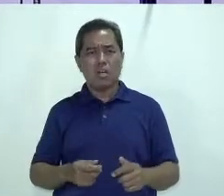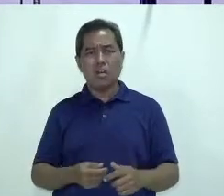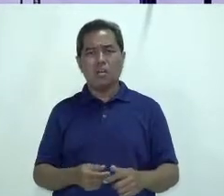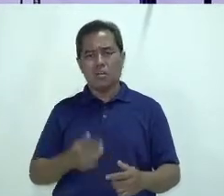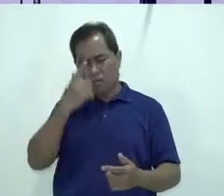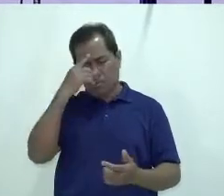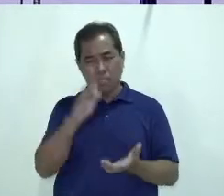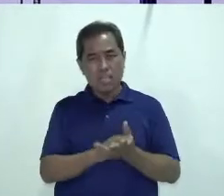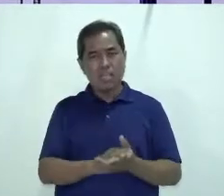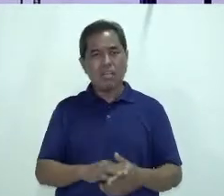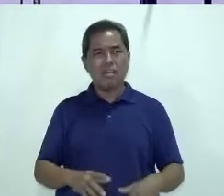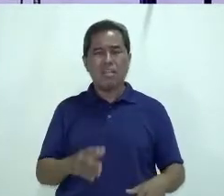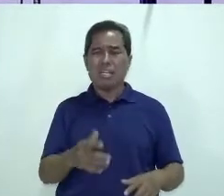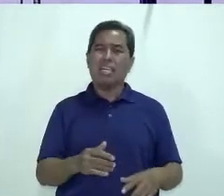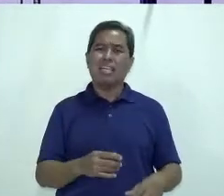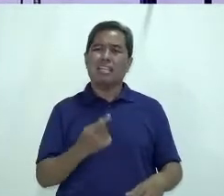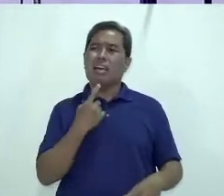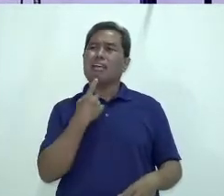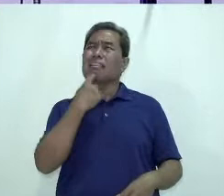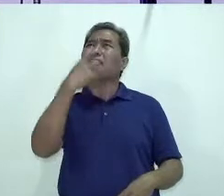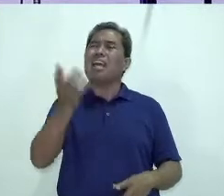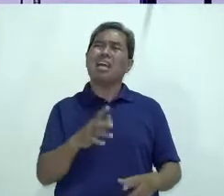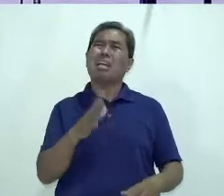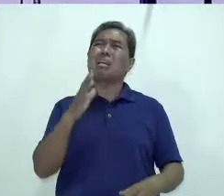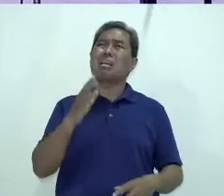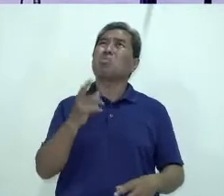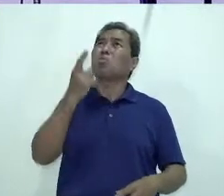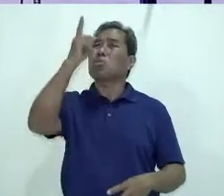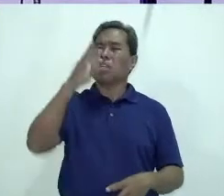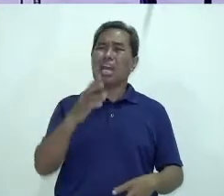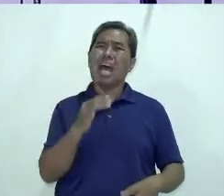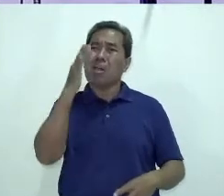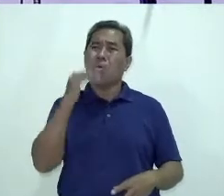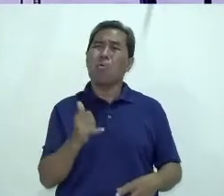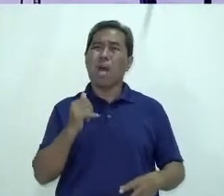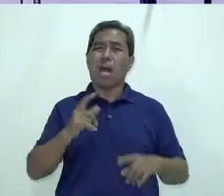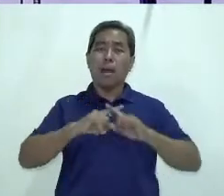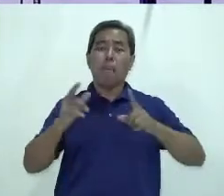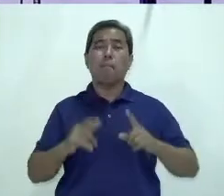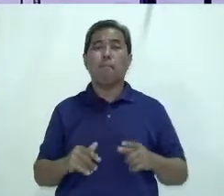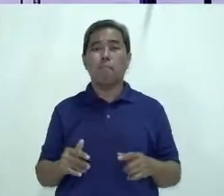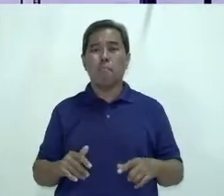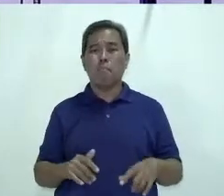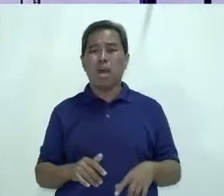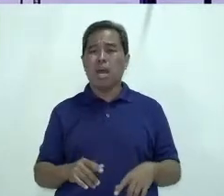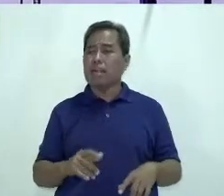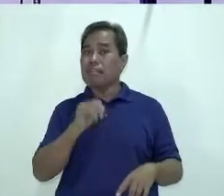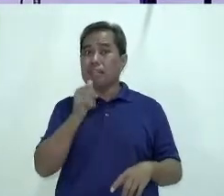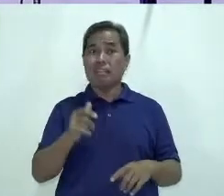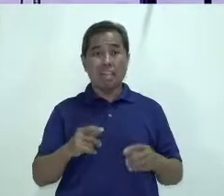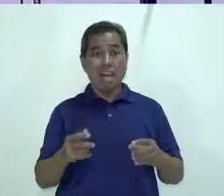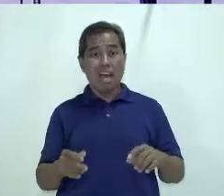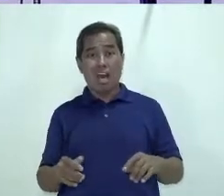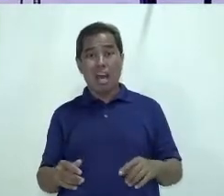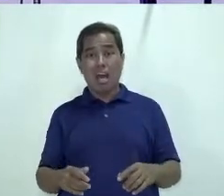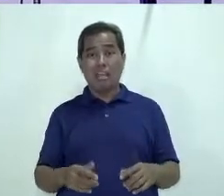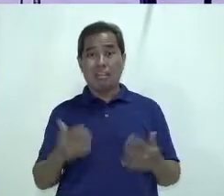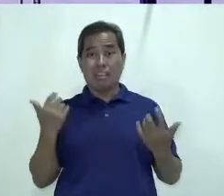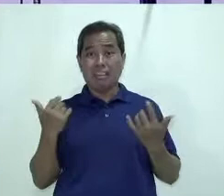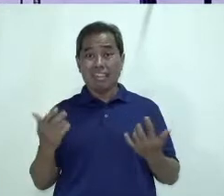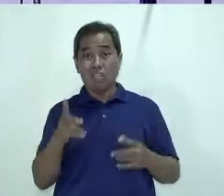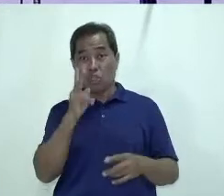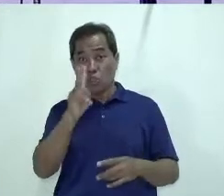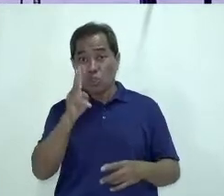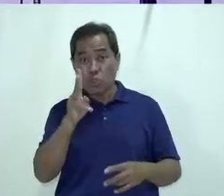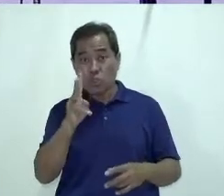say, God, why? I'm a good person. But instead of doing that, let's take the cue from Paul and Silas. The